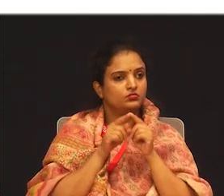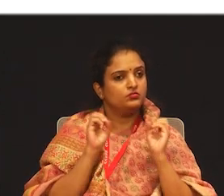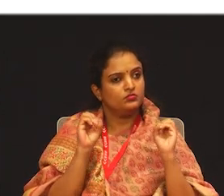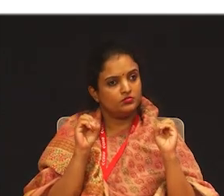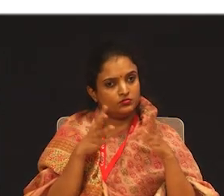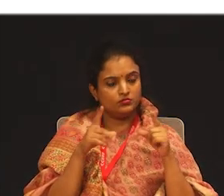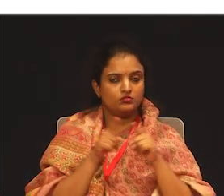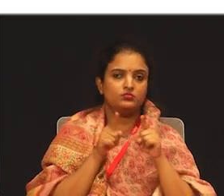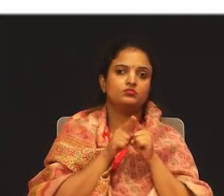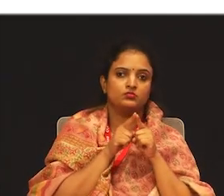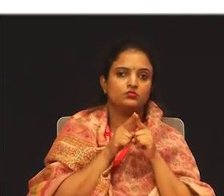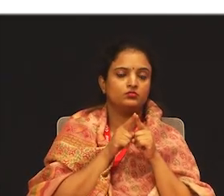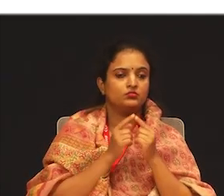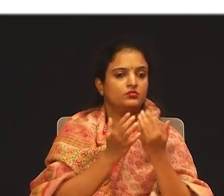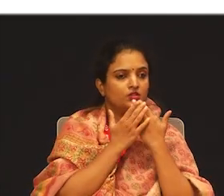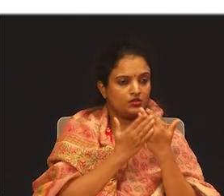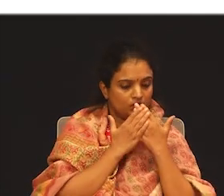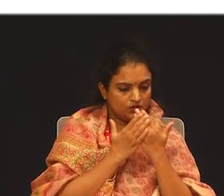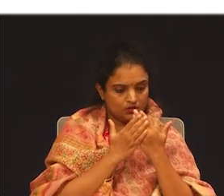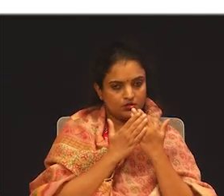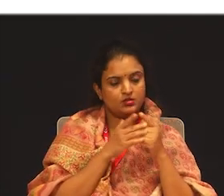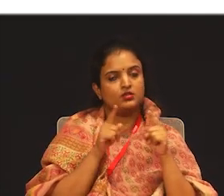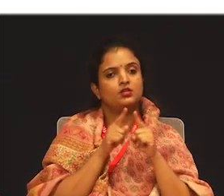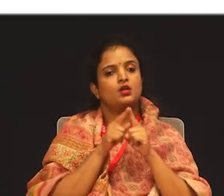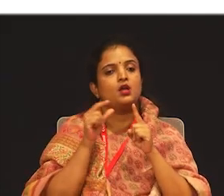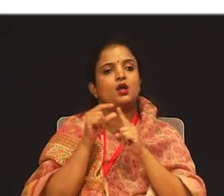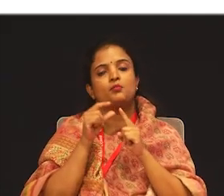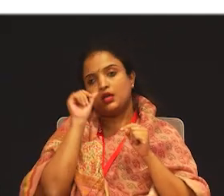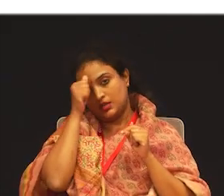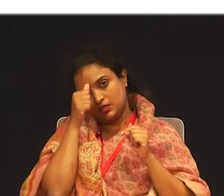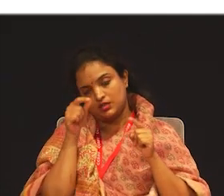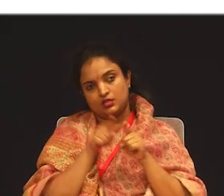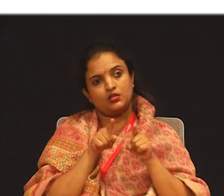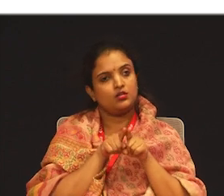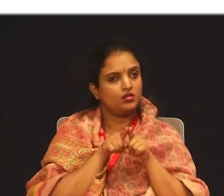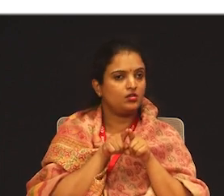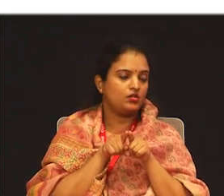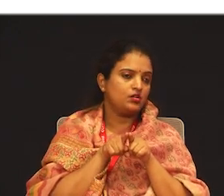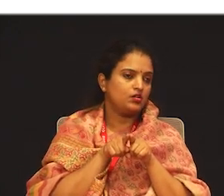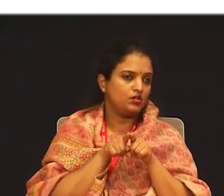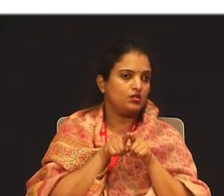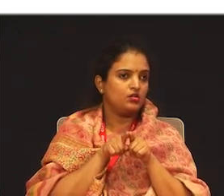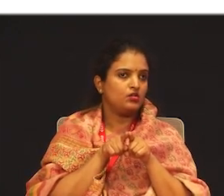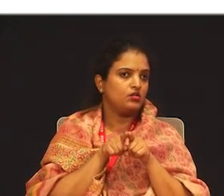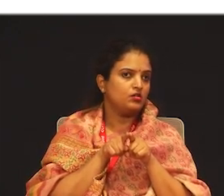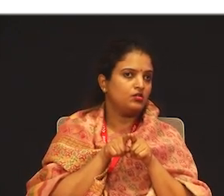with the status study survey pan-India, wherein we contacted all the state